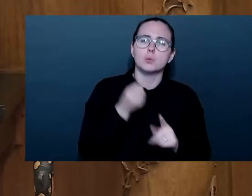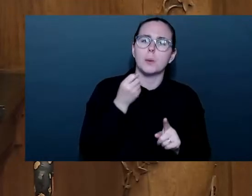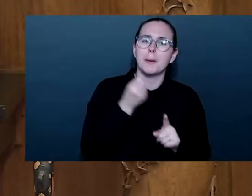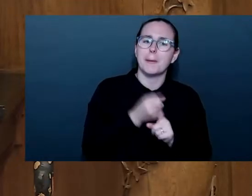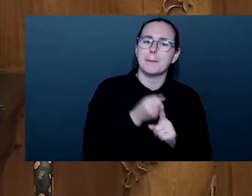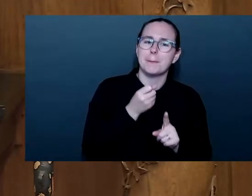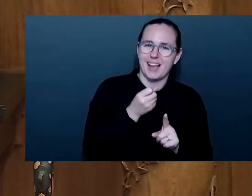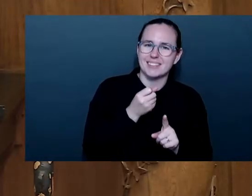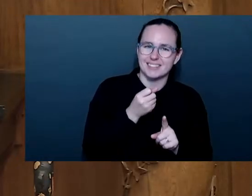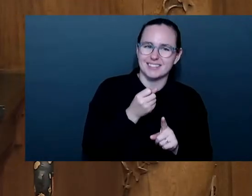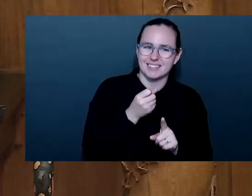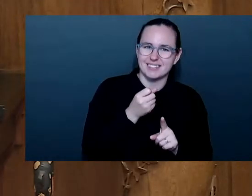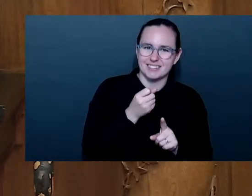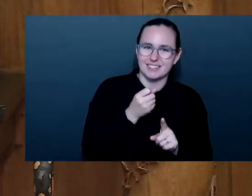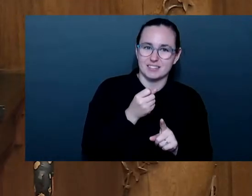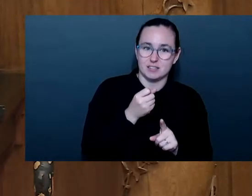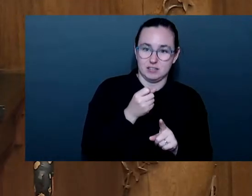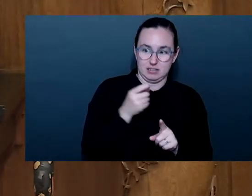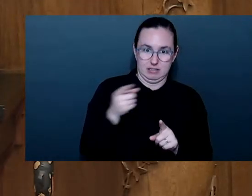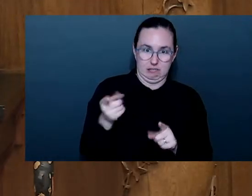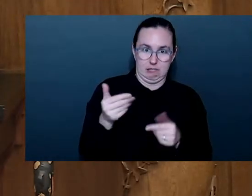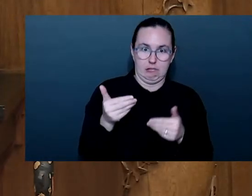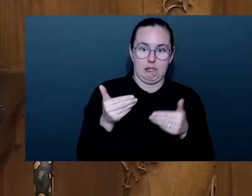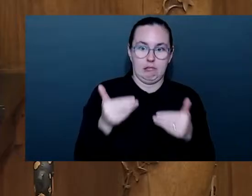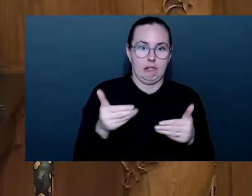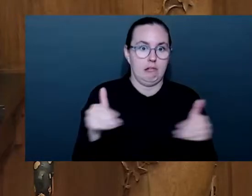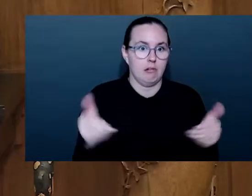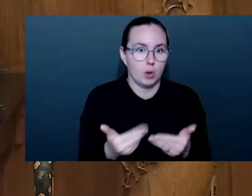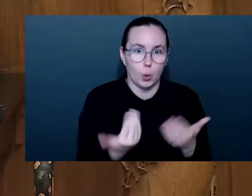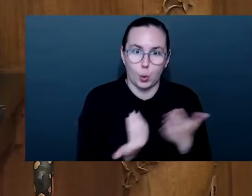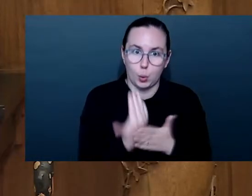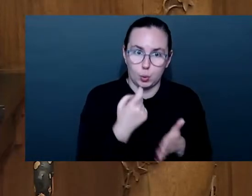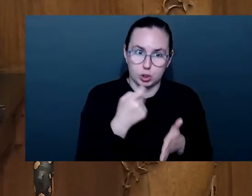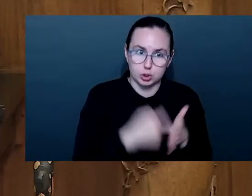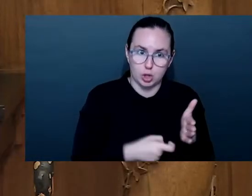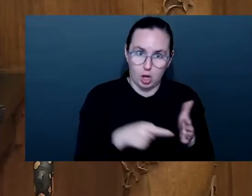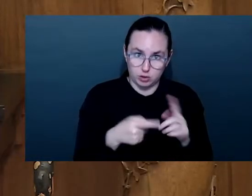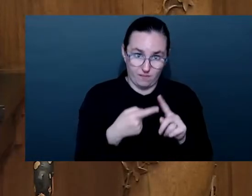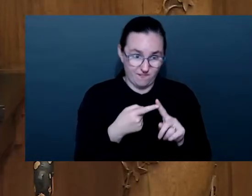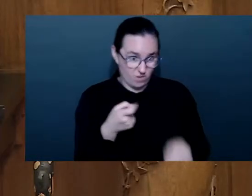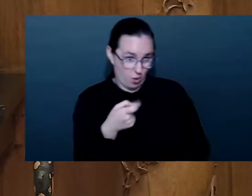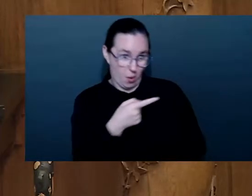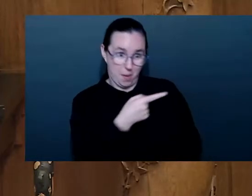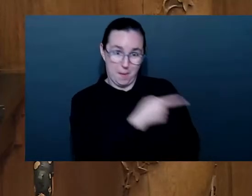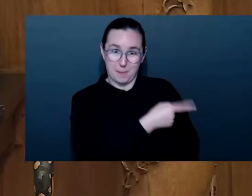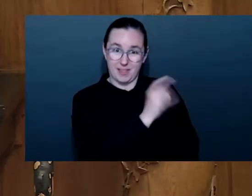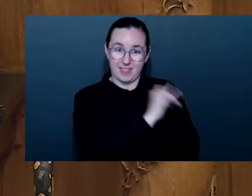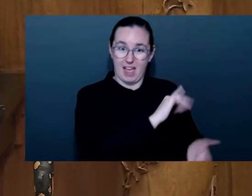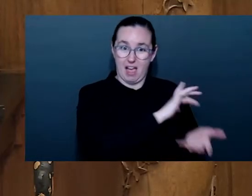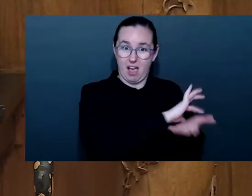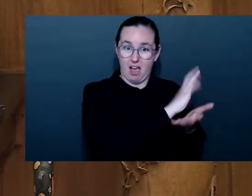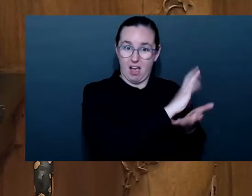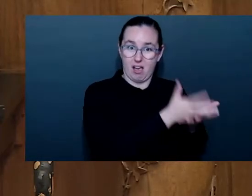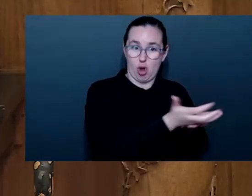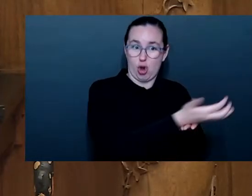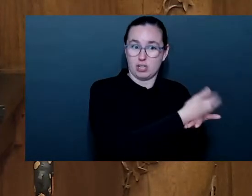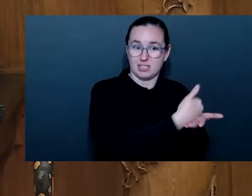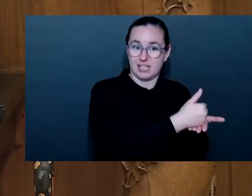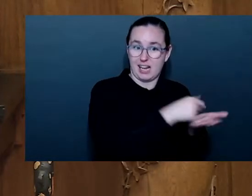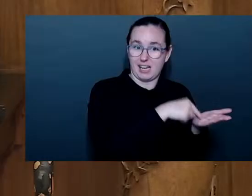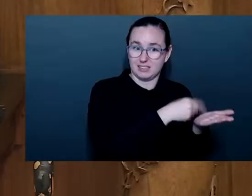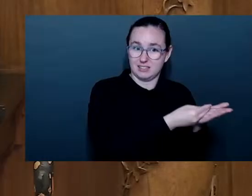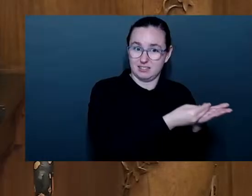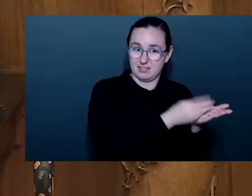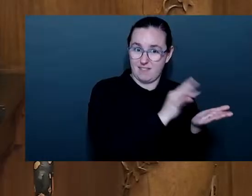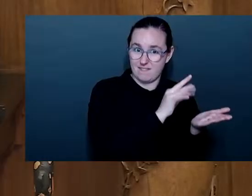the Consolidated Revenue Fund. In making that determination, the Chair will examine each clause